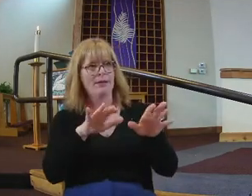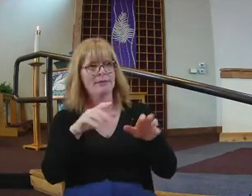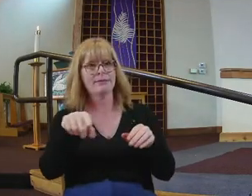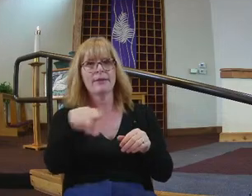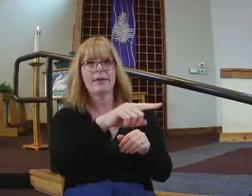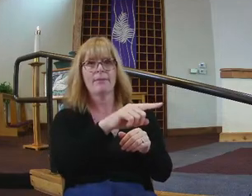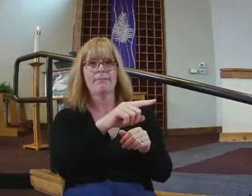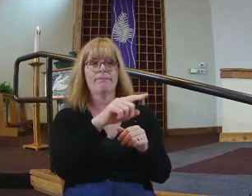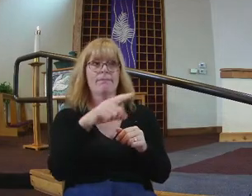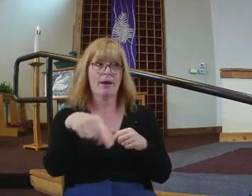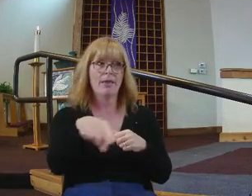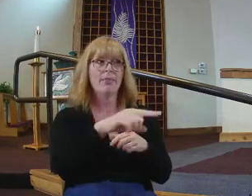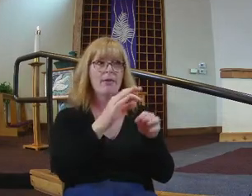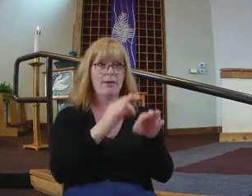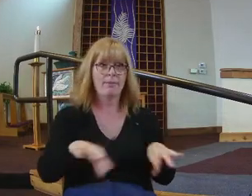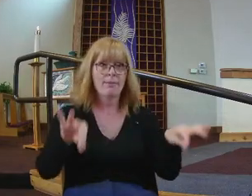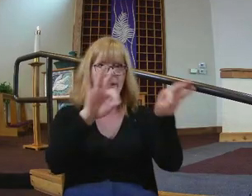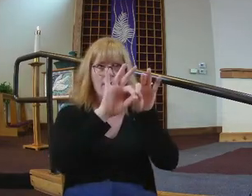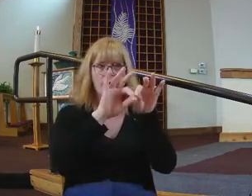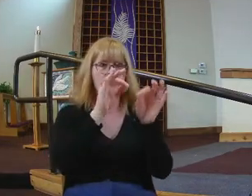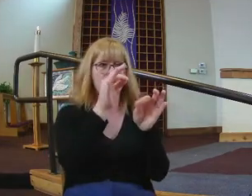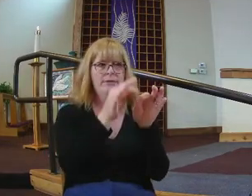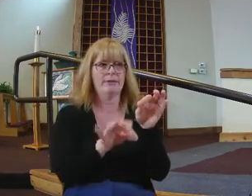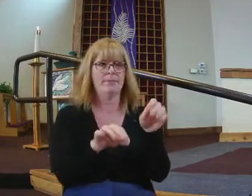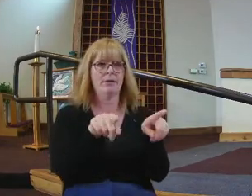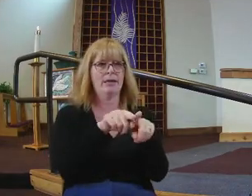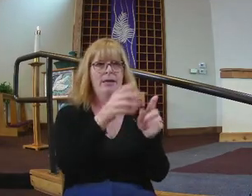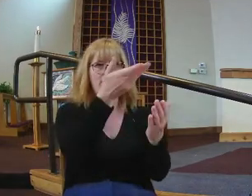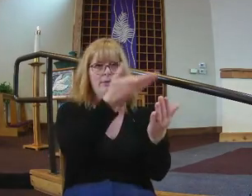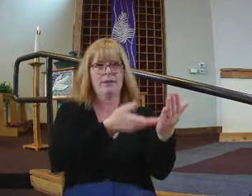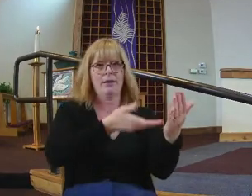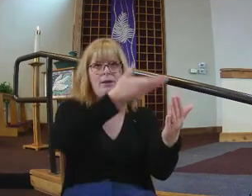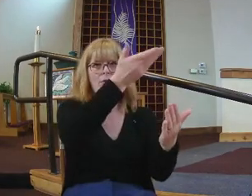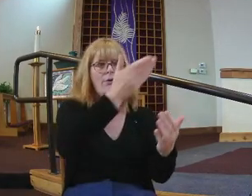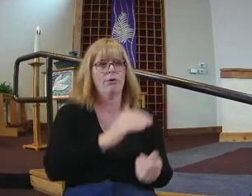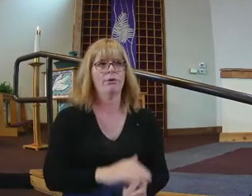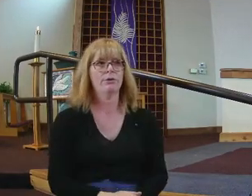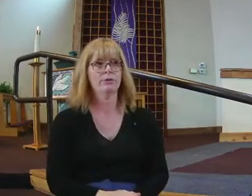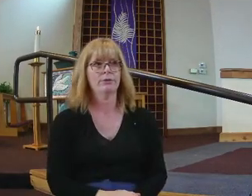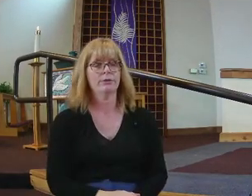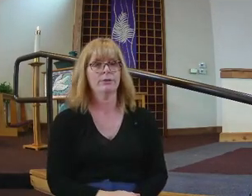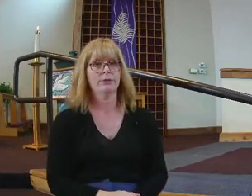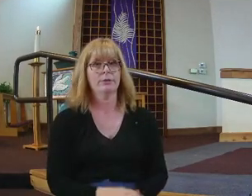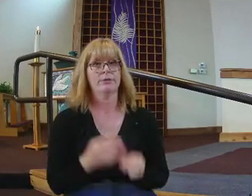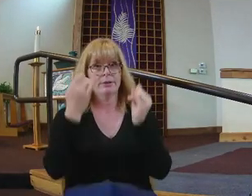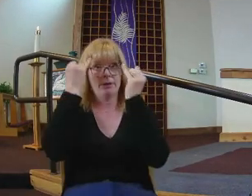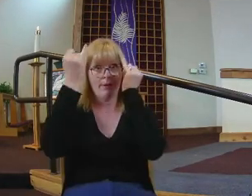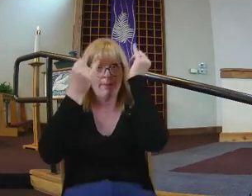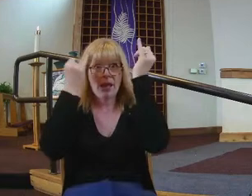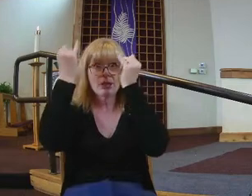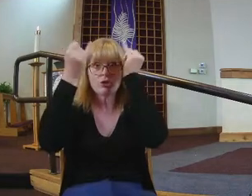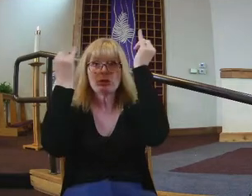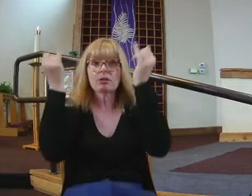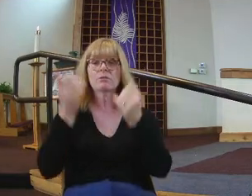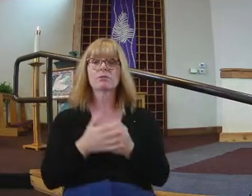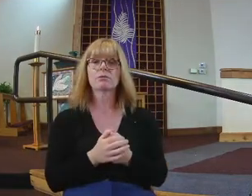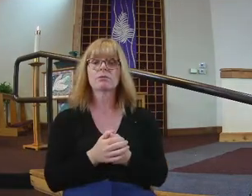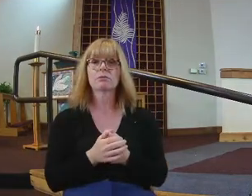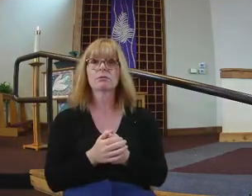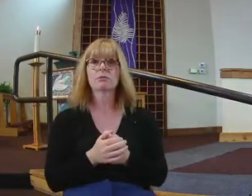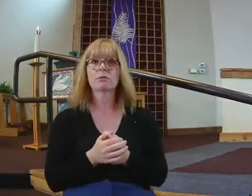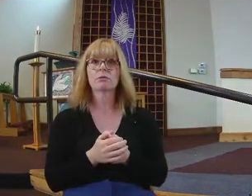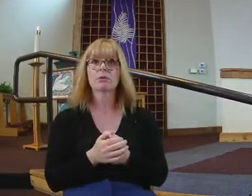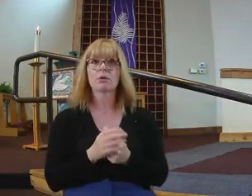matter simply because they are. And imagine what it would be like